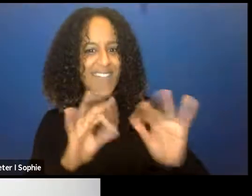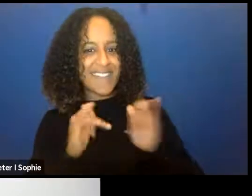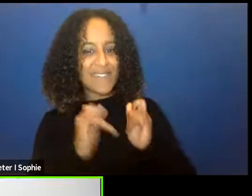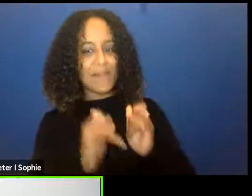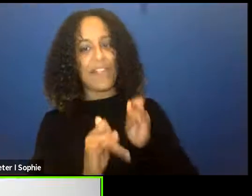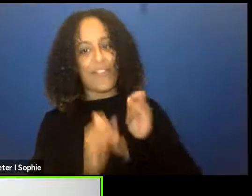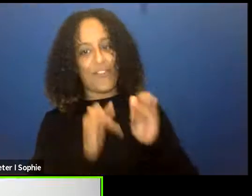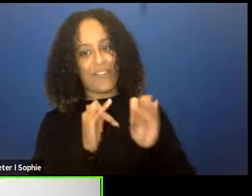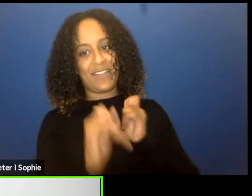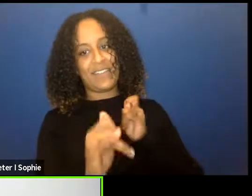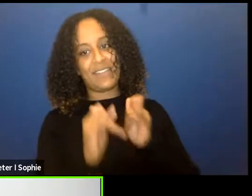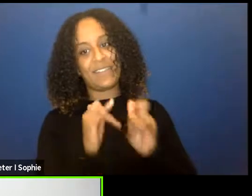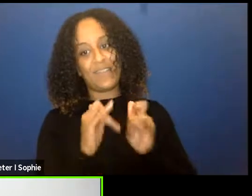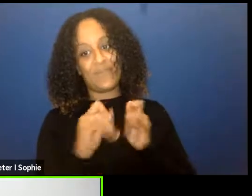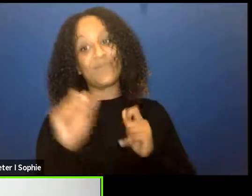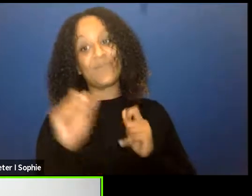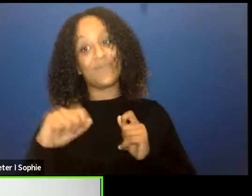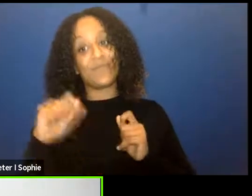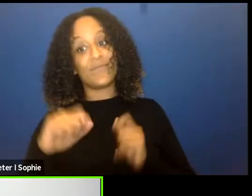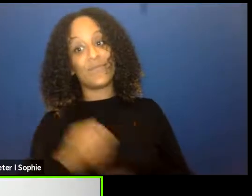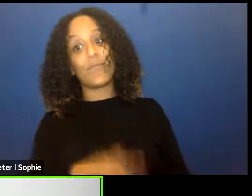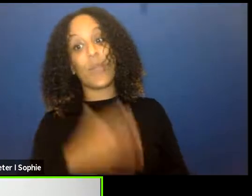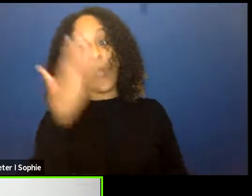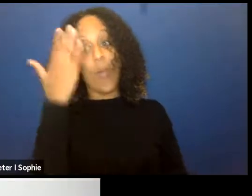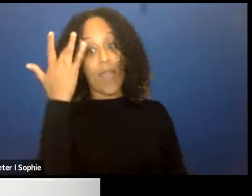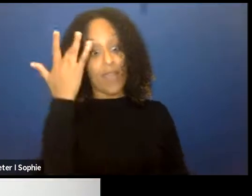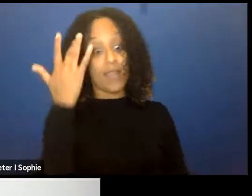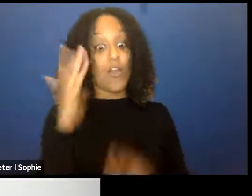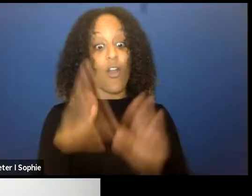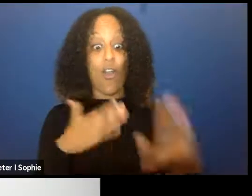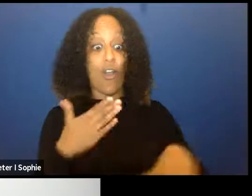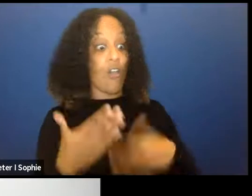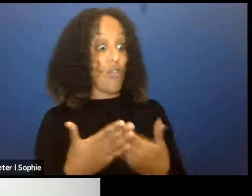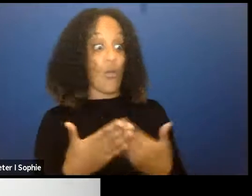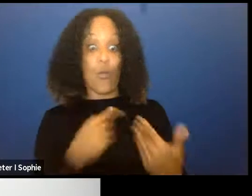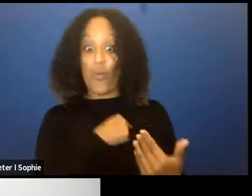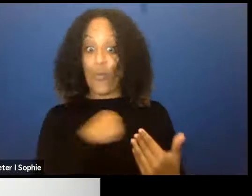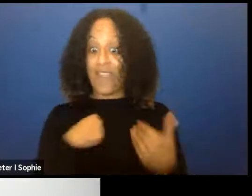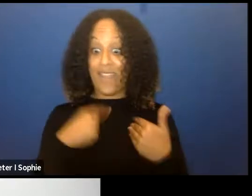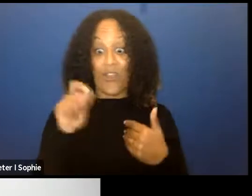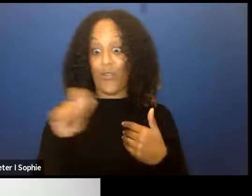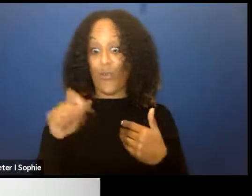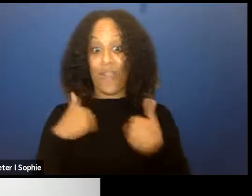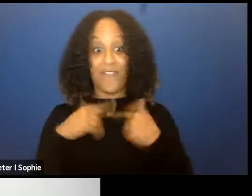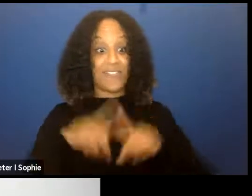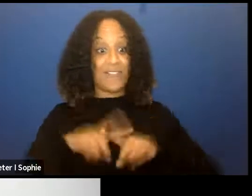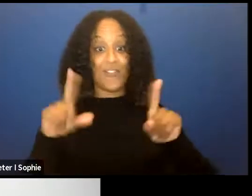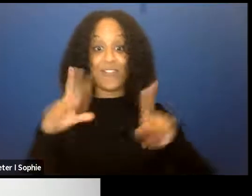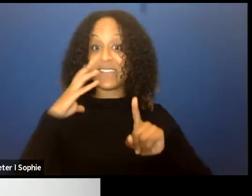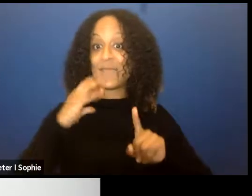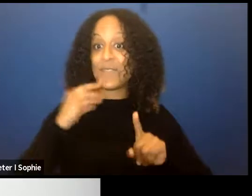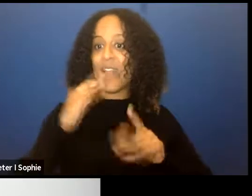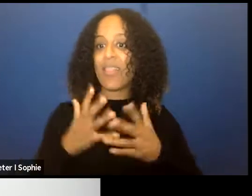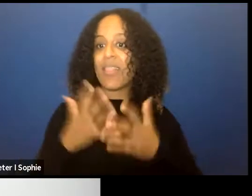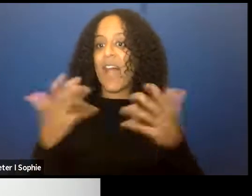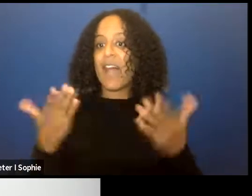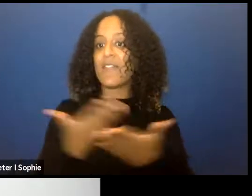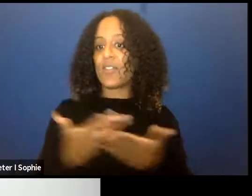similarities inside of that. Because although we have different experiences, there are a lot of things